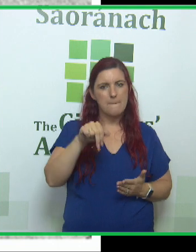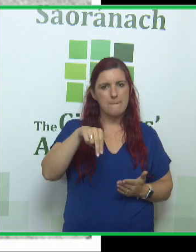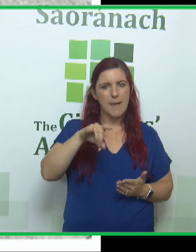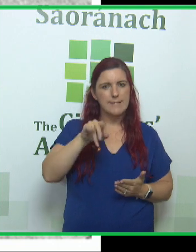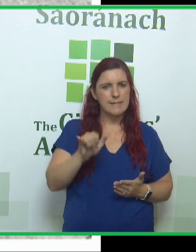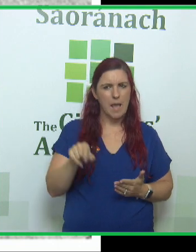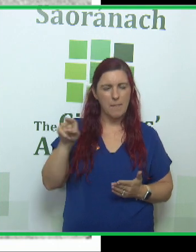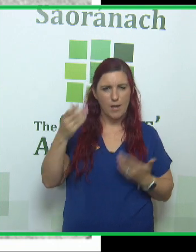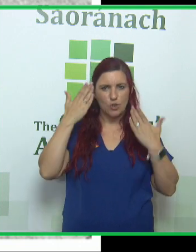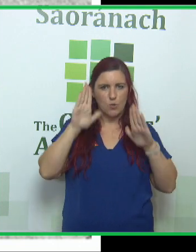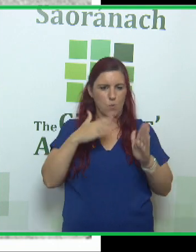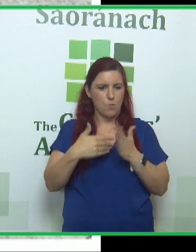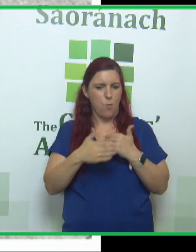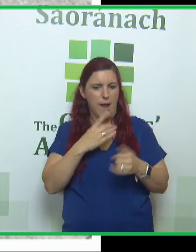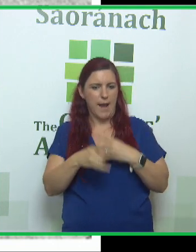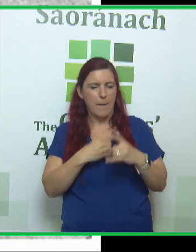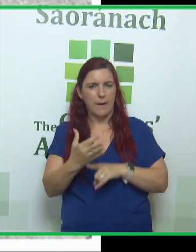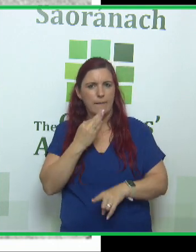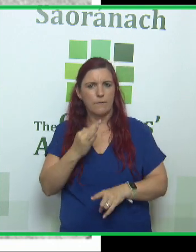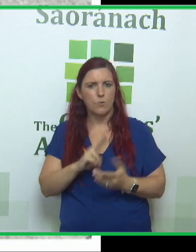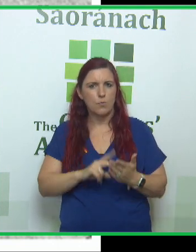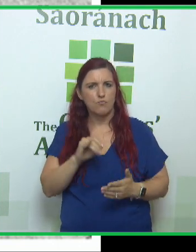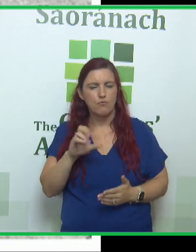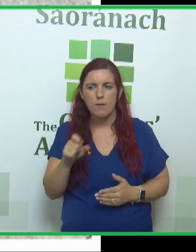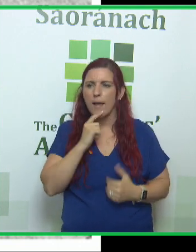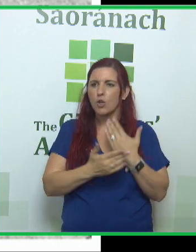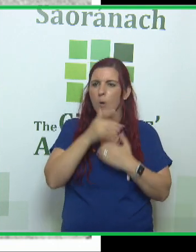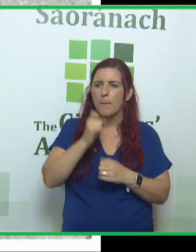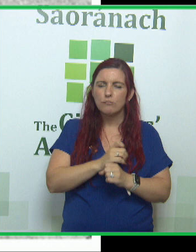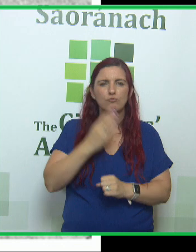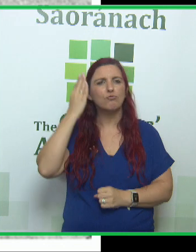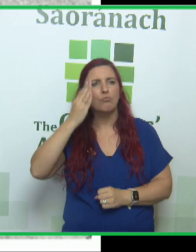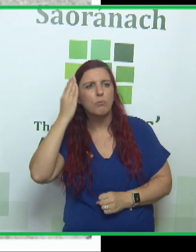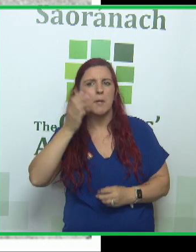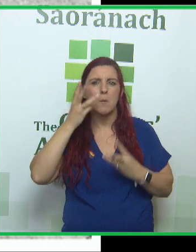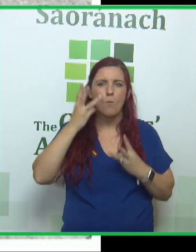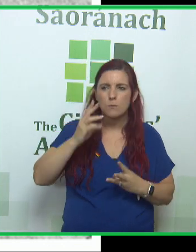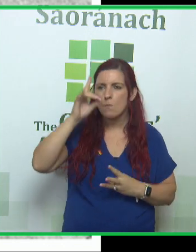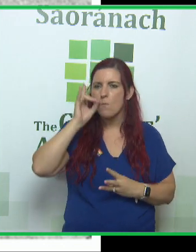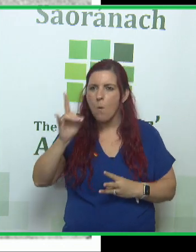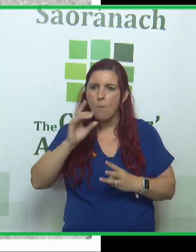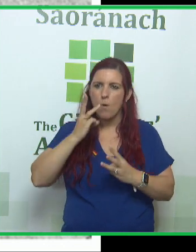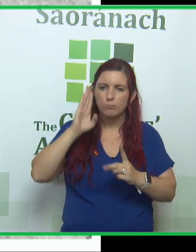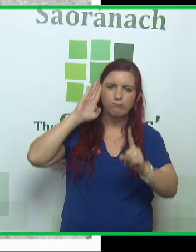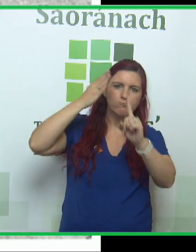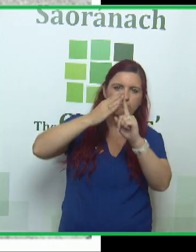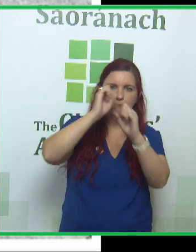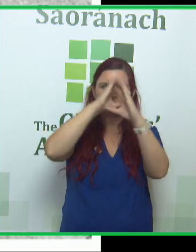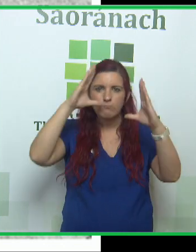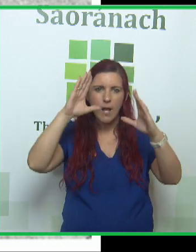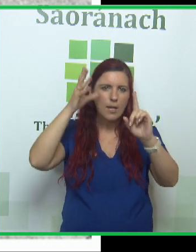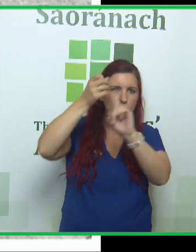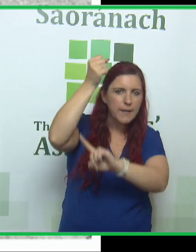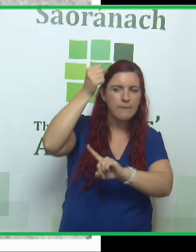you. For a young person with lots of ambition, lots of dreams, lots of hopes, lots of potential, be it in